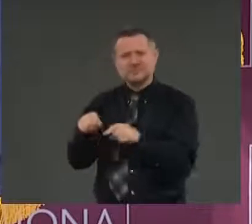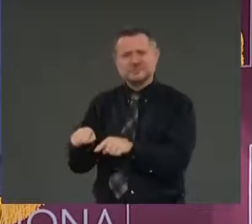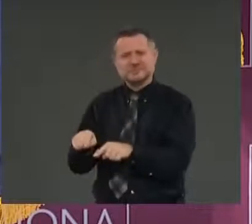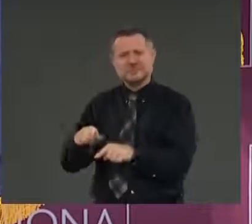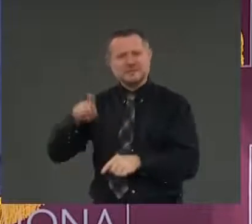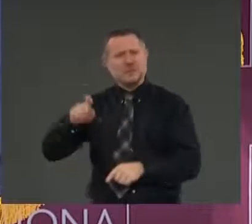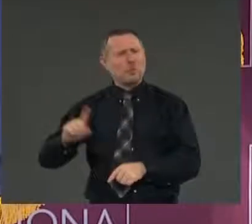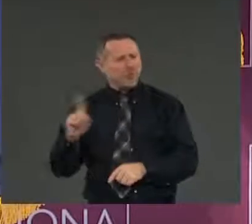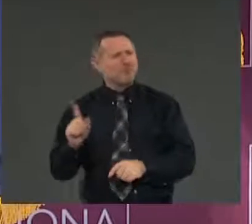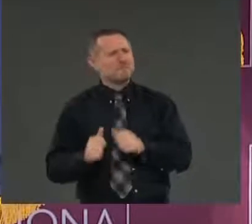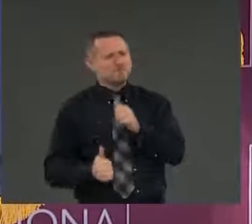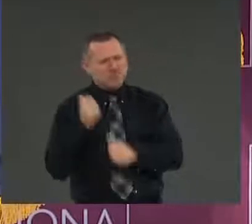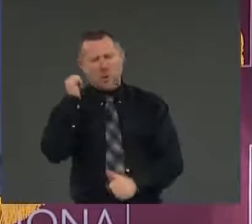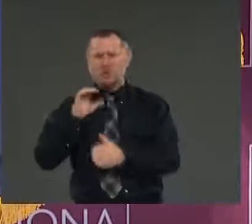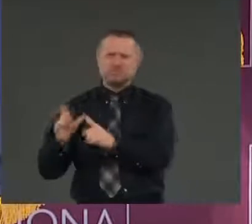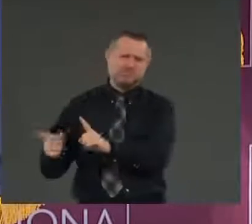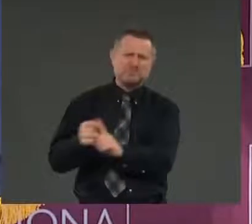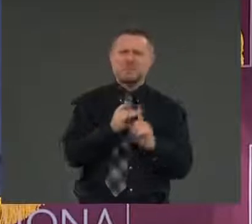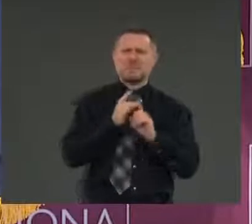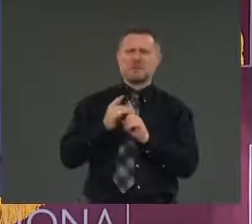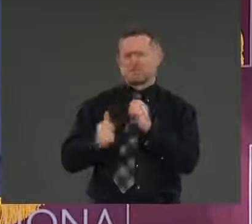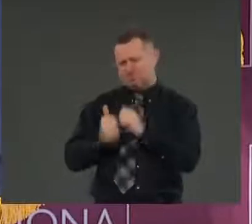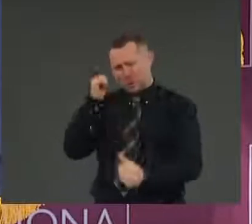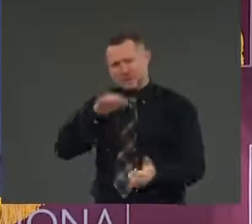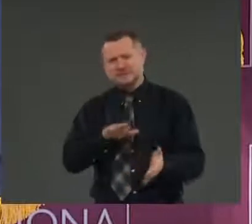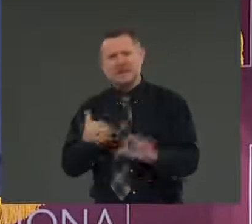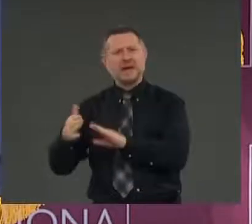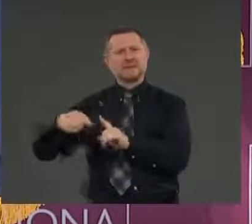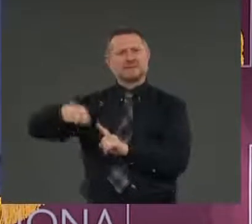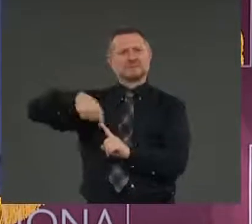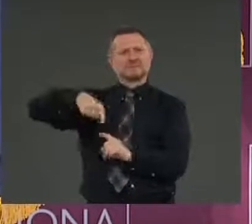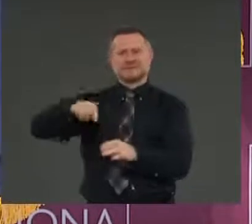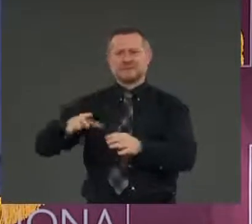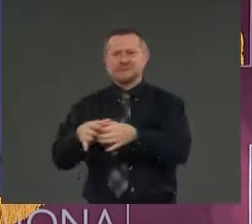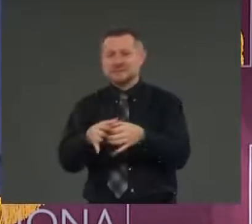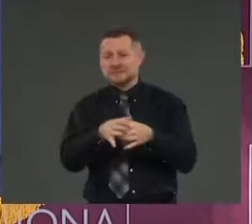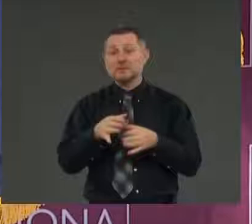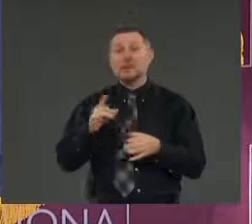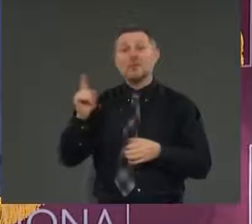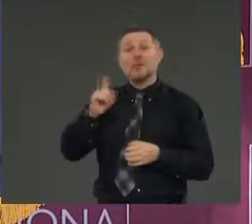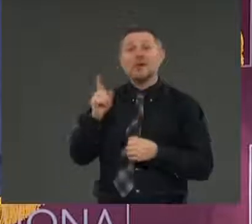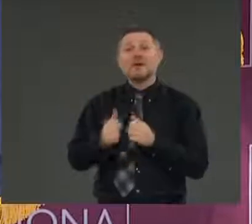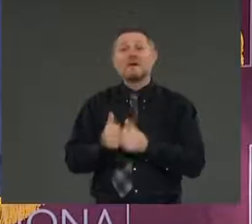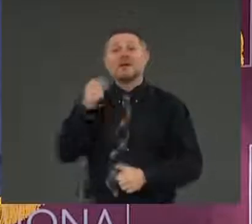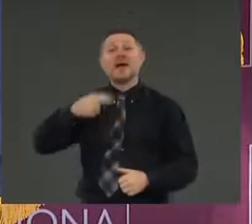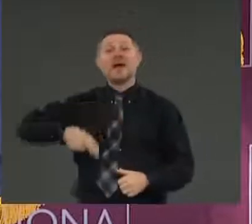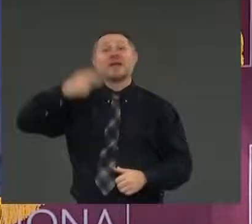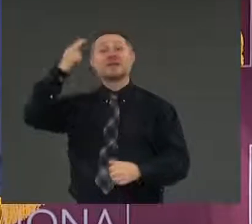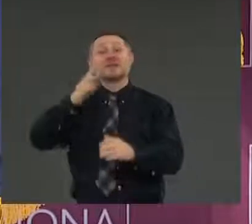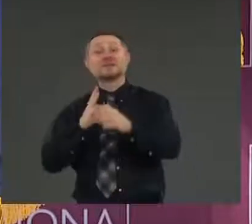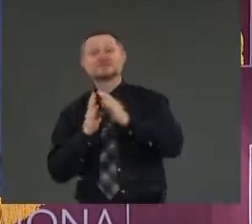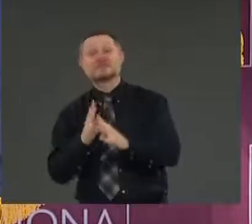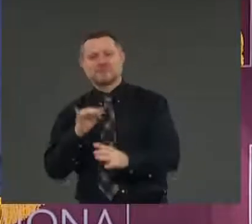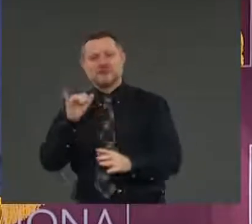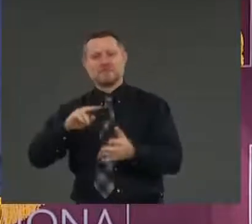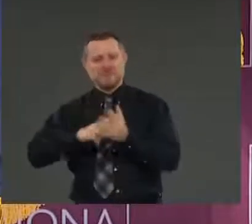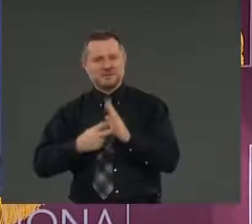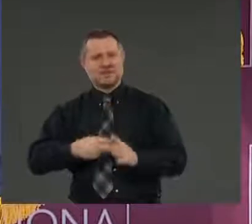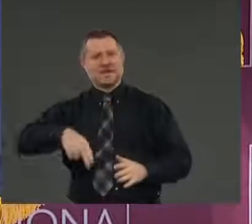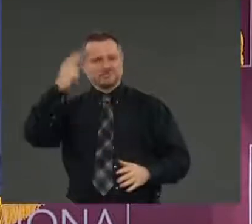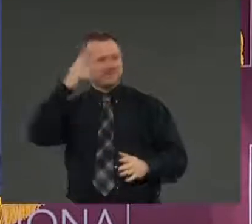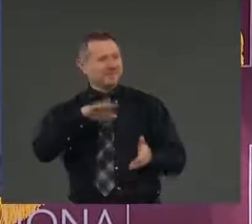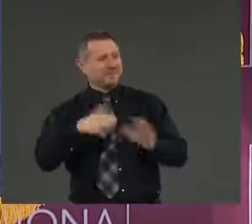of deaths. When it's the area of hospitalizations, it's the area of deaths. And look, I understand the